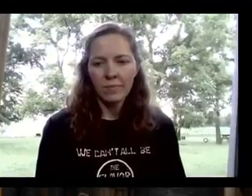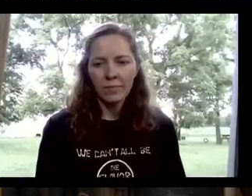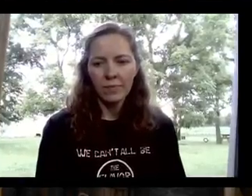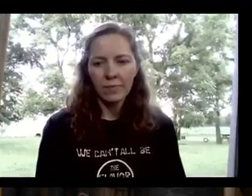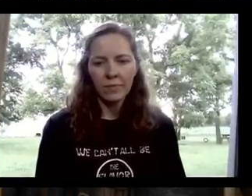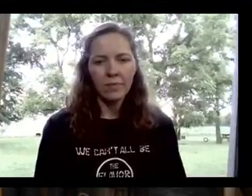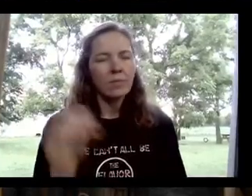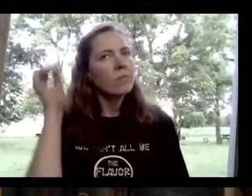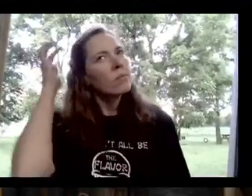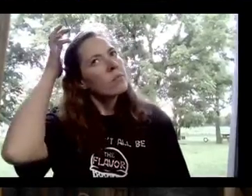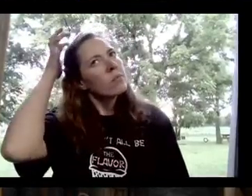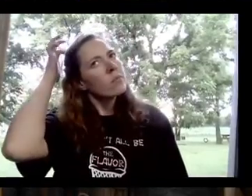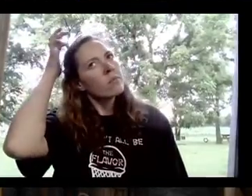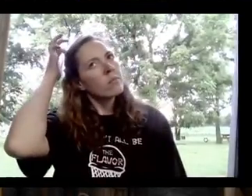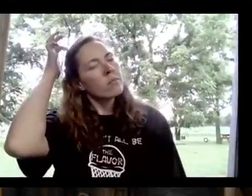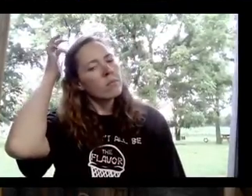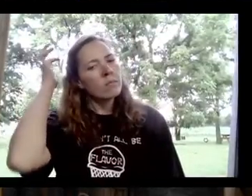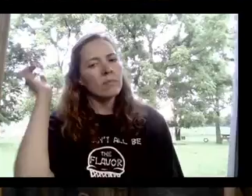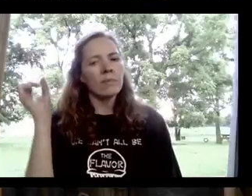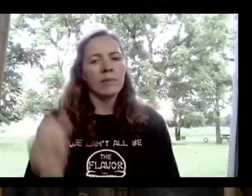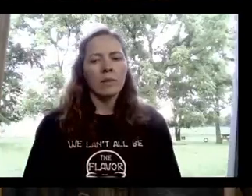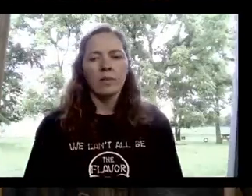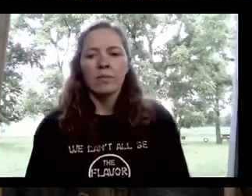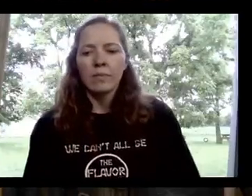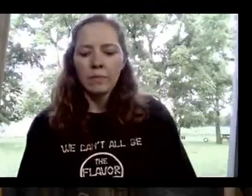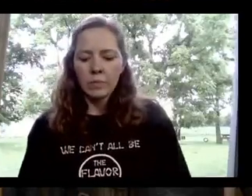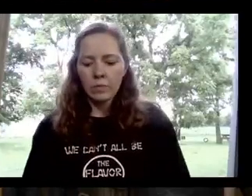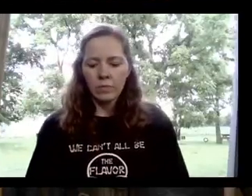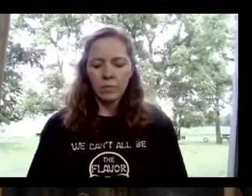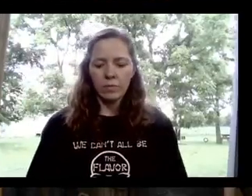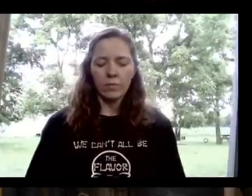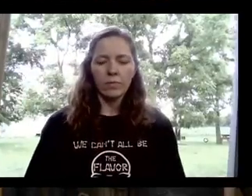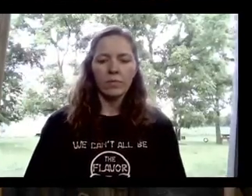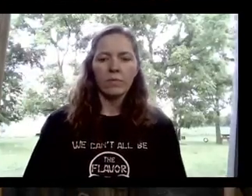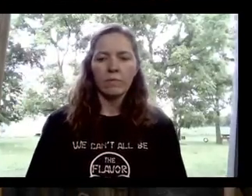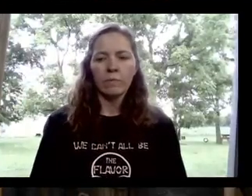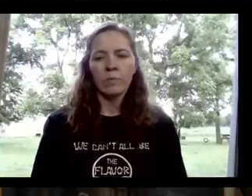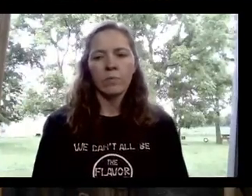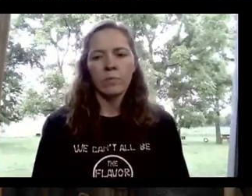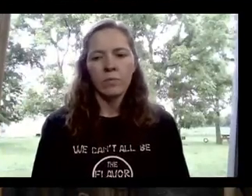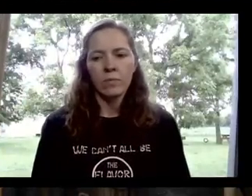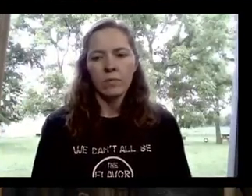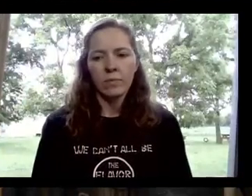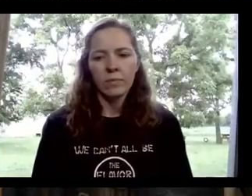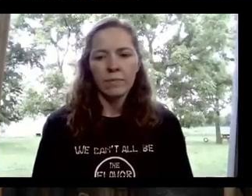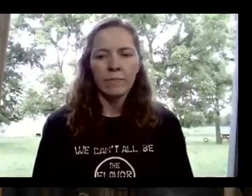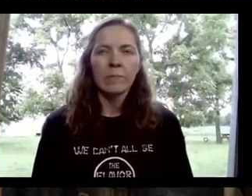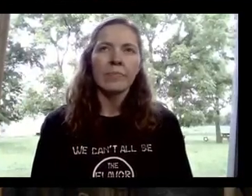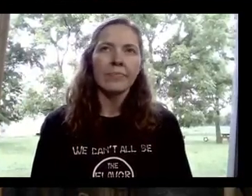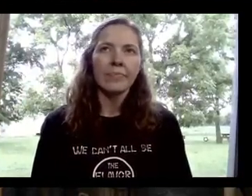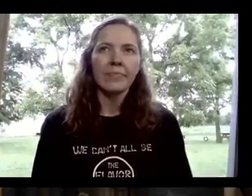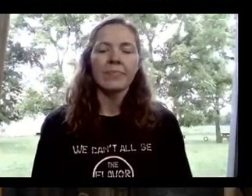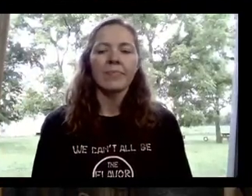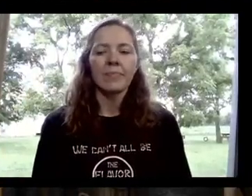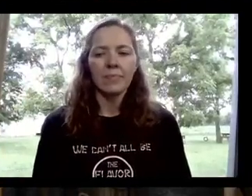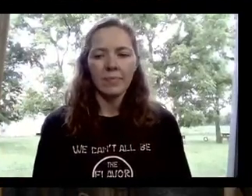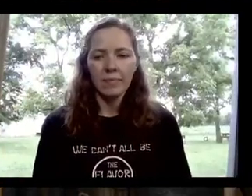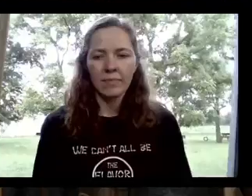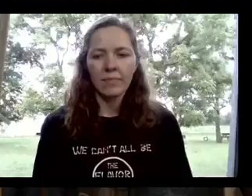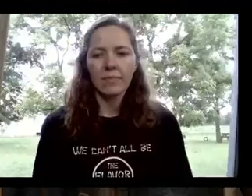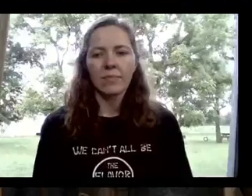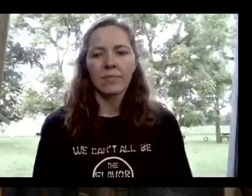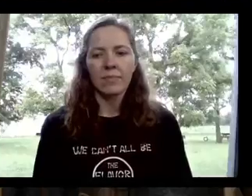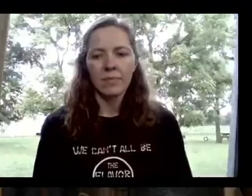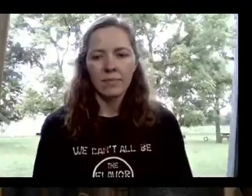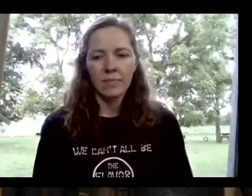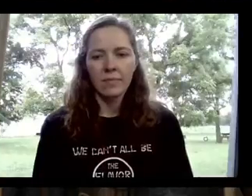but, you know, public sales and whatnot, you know, but try to get on with somebody who knows somebody, who knows somebody, who